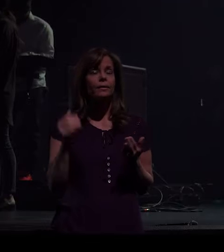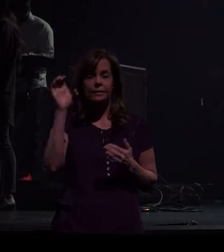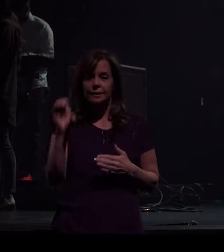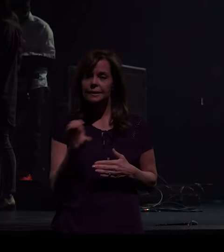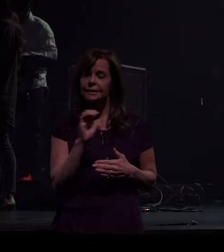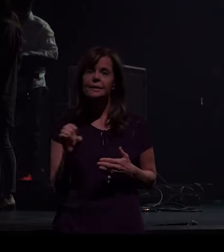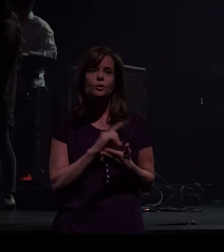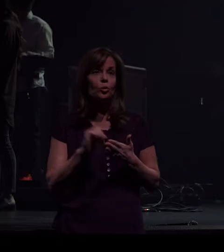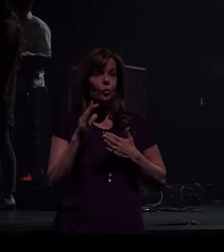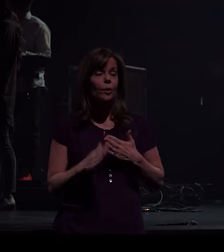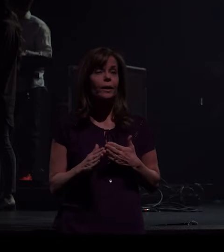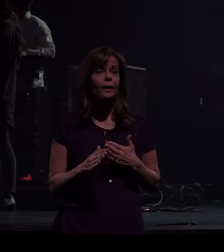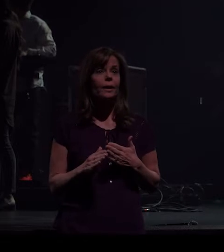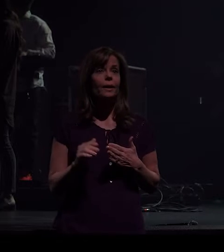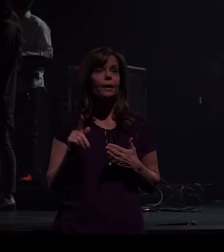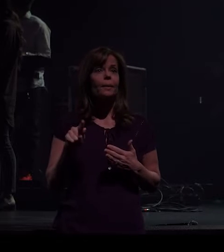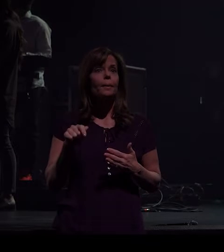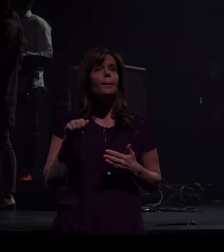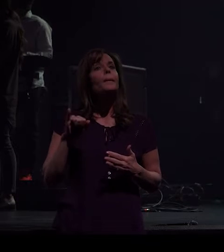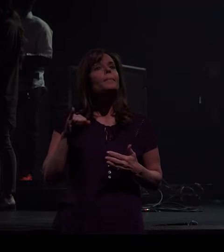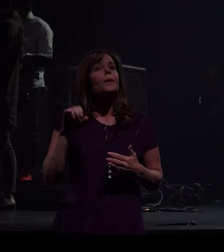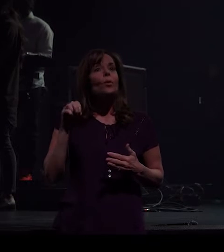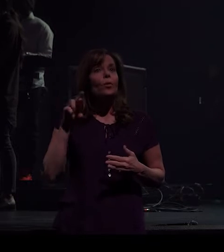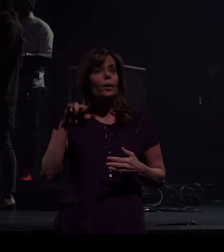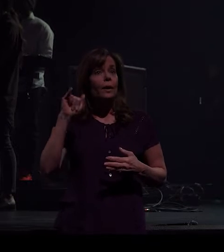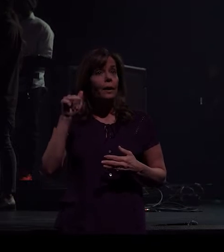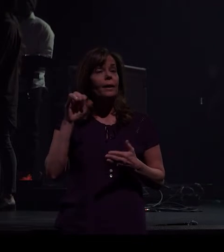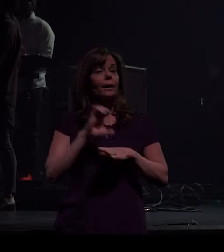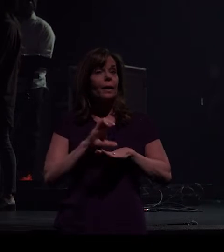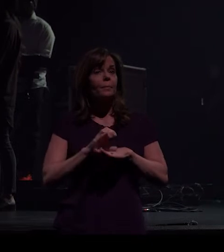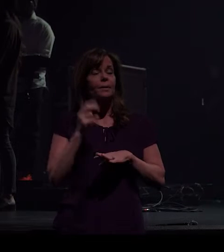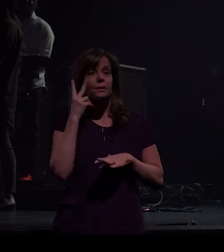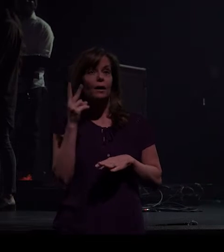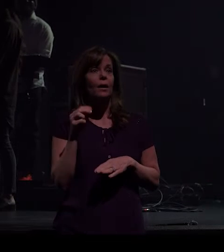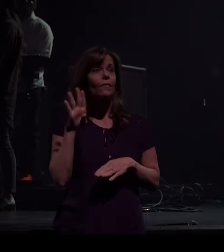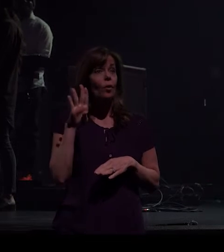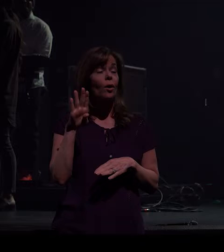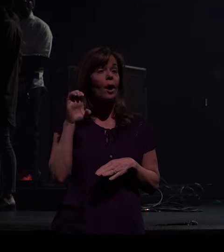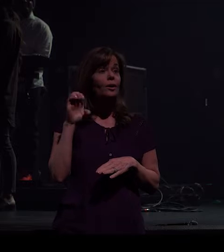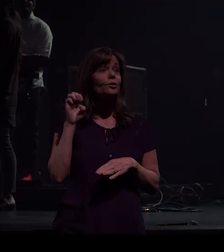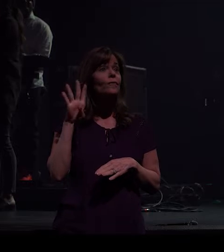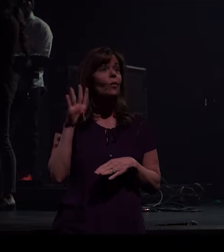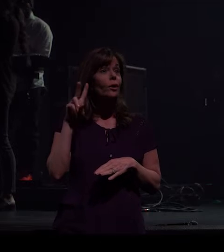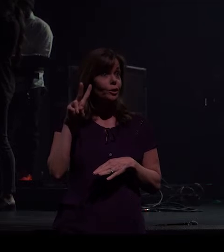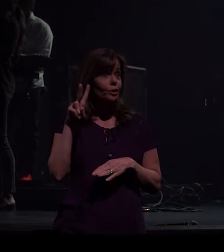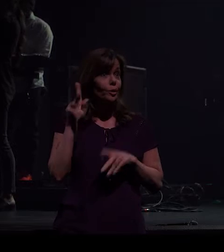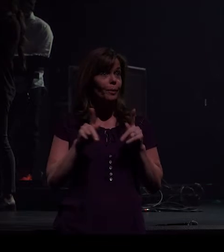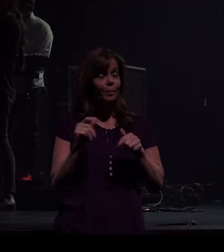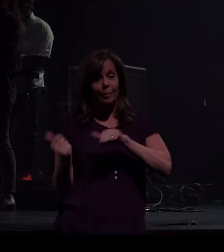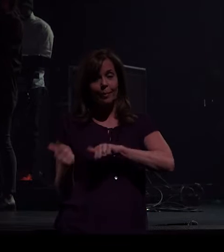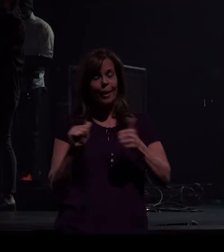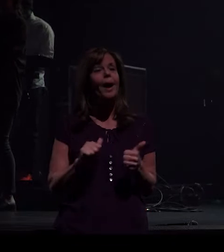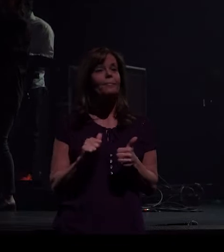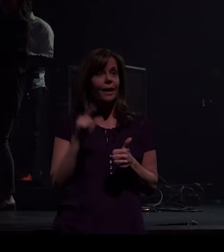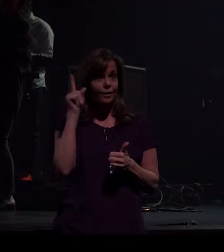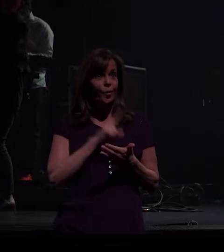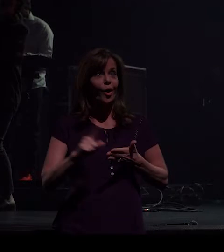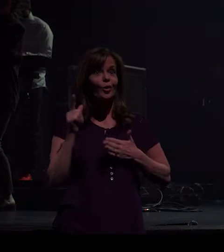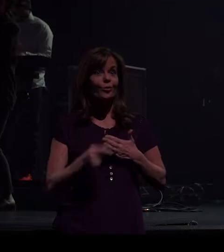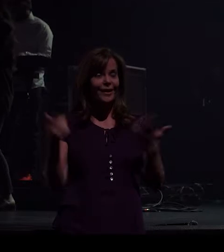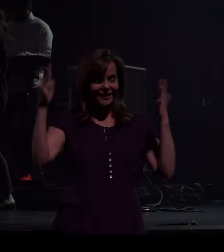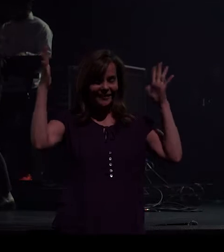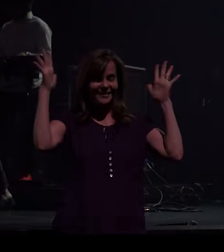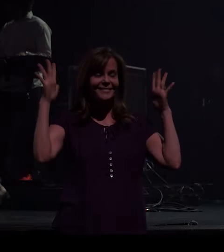Peoria campus, we saw 442 people get baptized in one weekend. It was